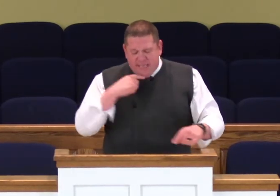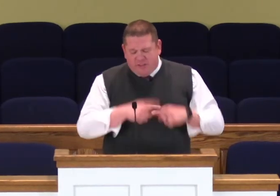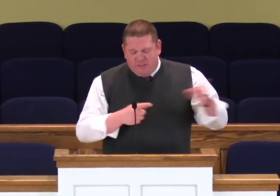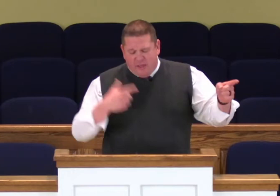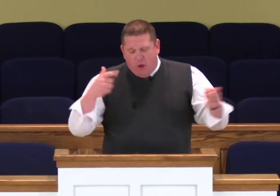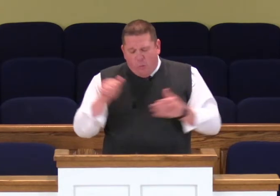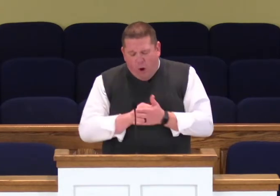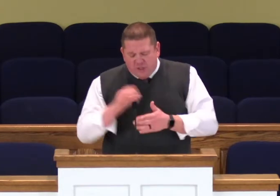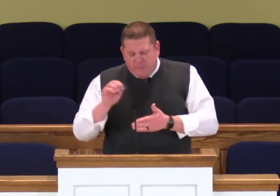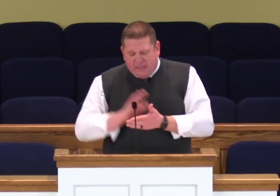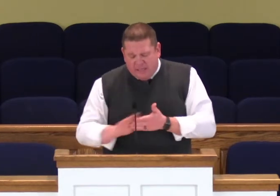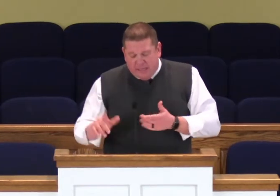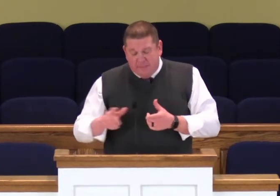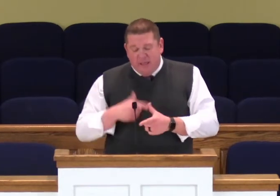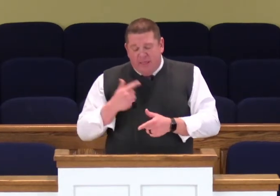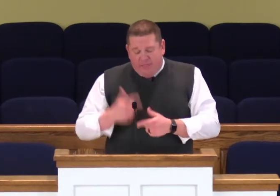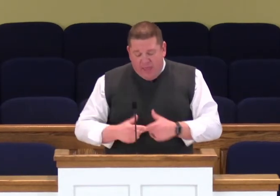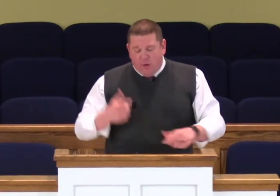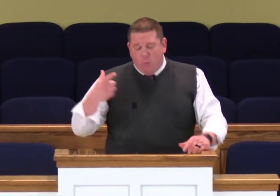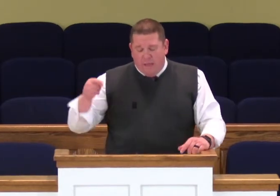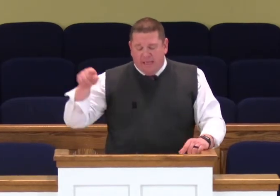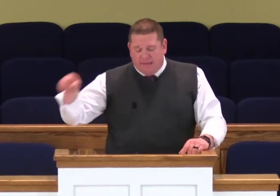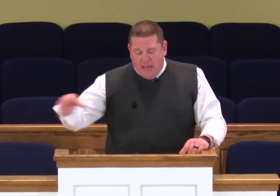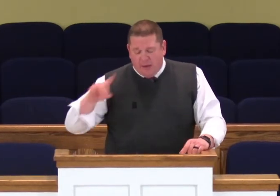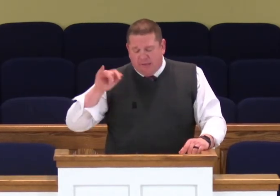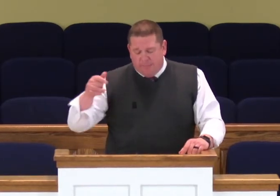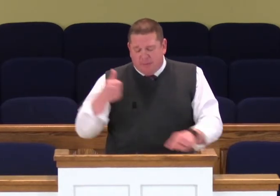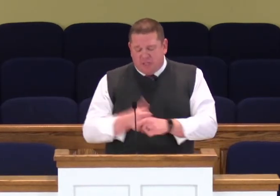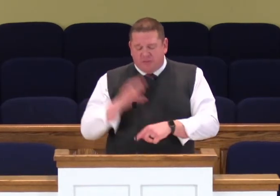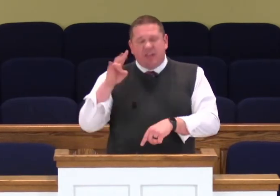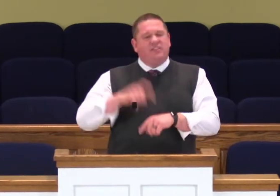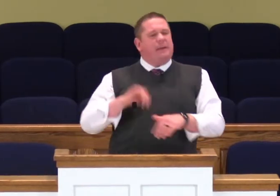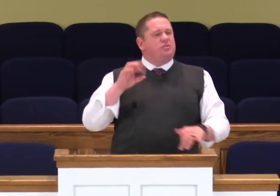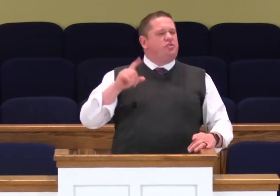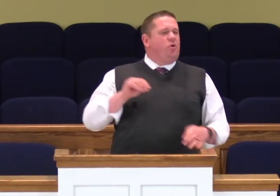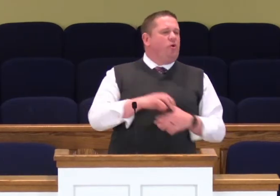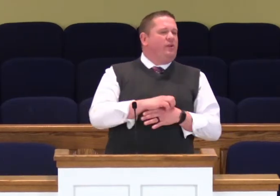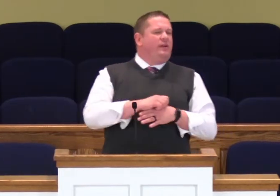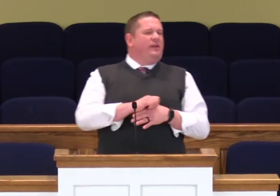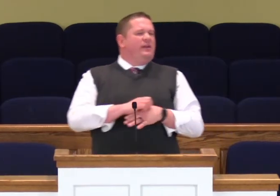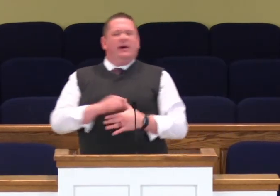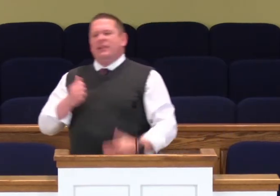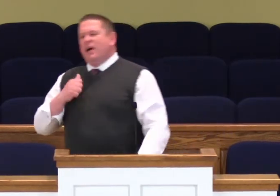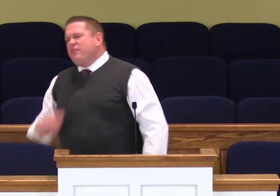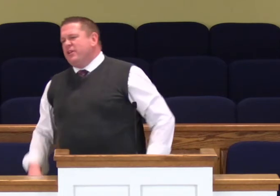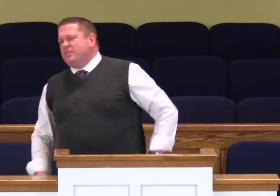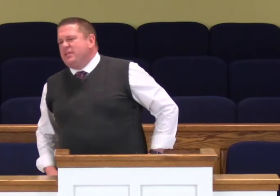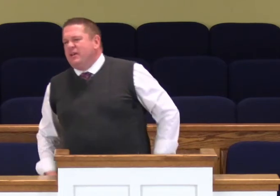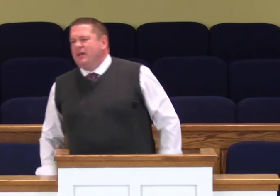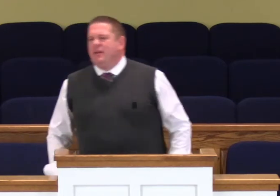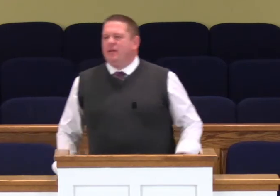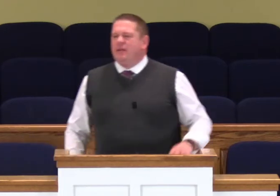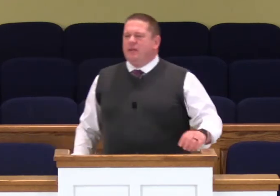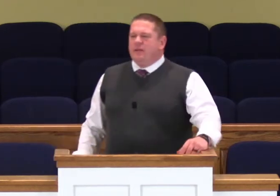he saith to thee, Wash and be clean, then went he down and dipped himself seven times in the Jordan." I love